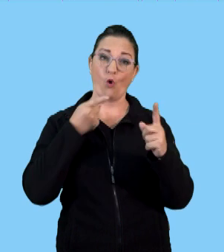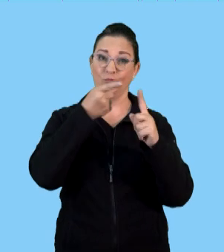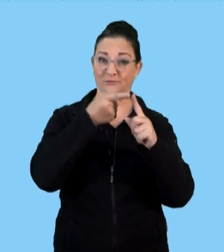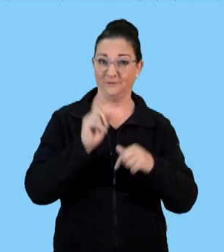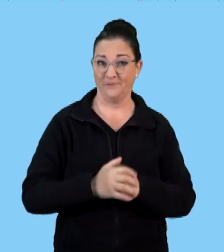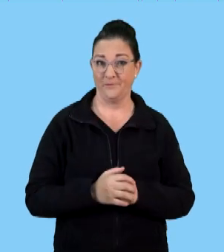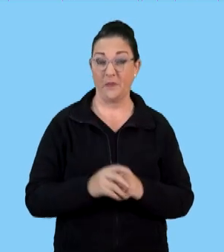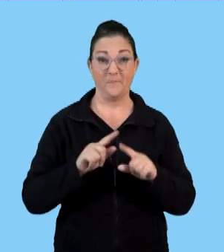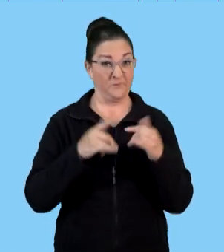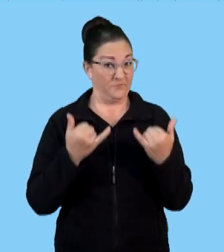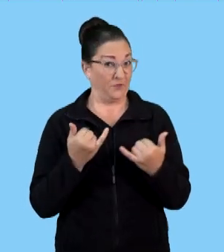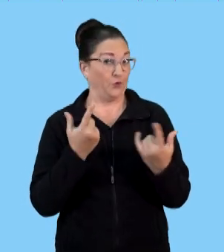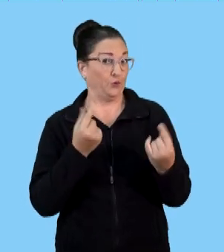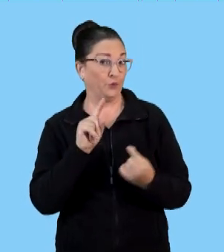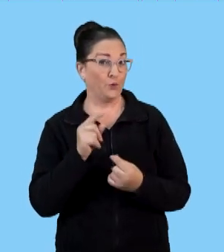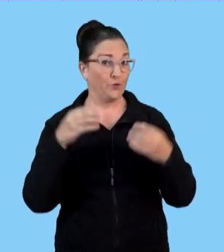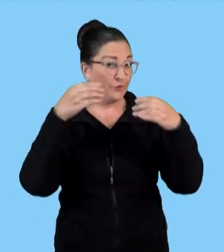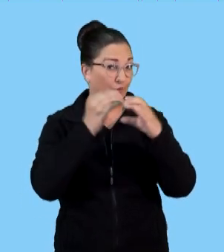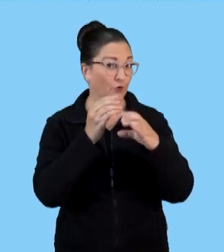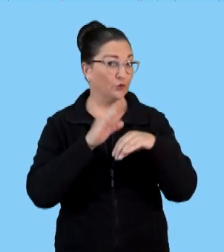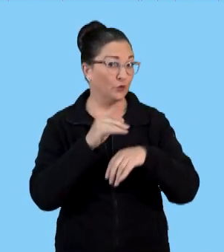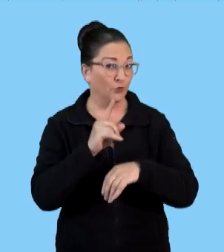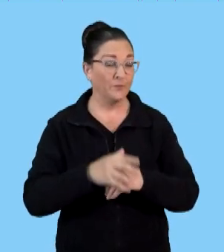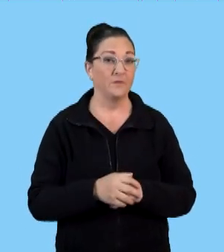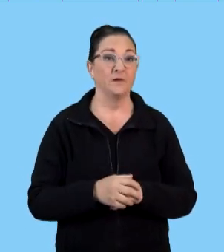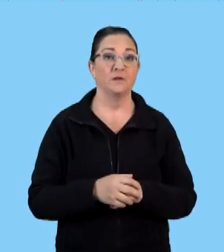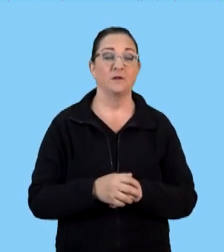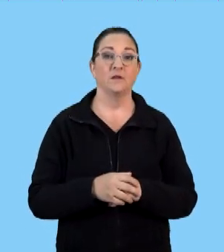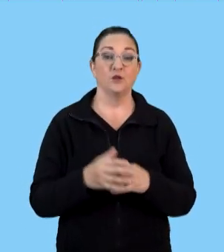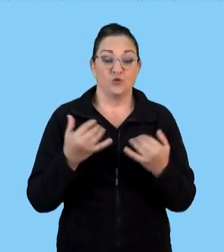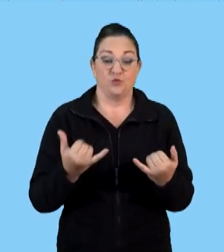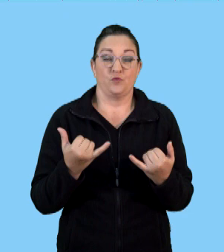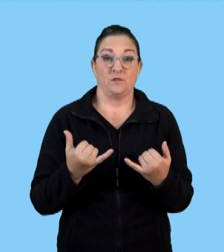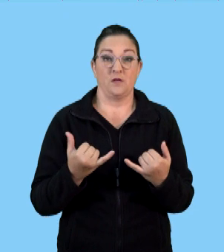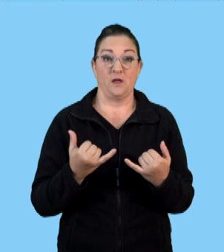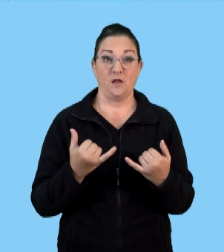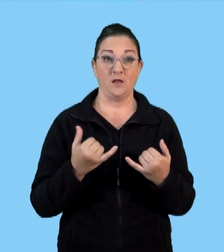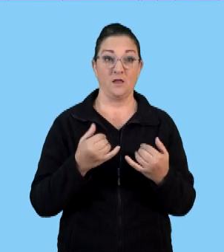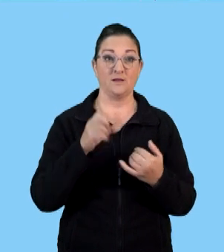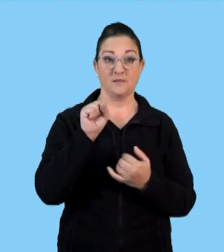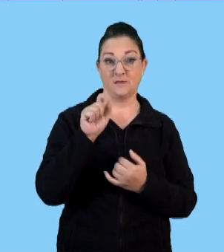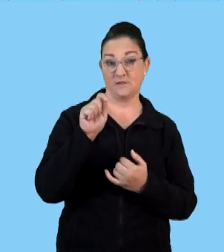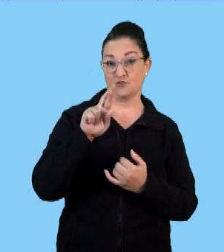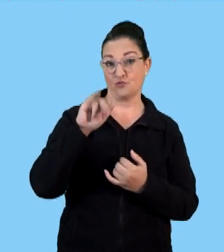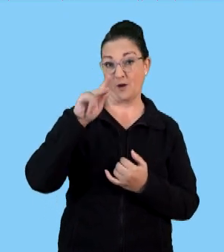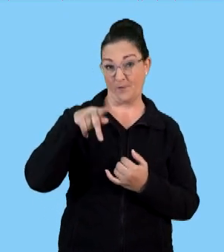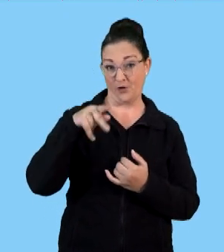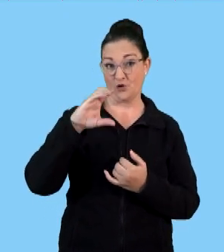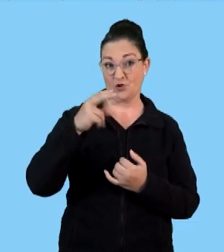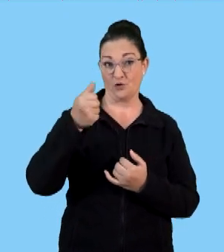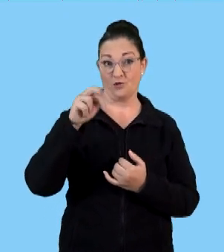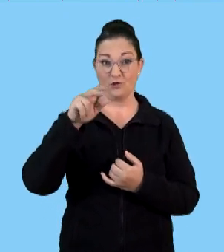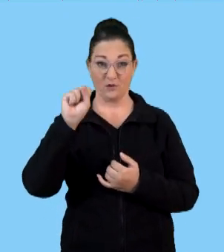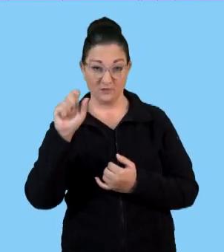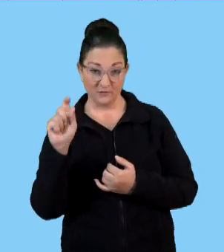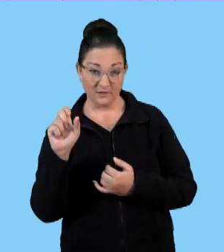let's quickly look at what we will focus on. As I've indicated, today's lesson will be on strip charts as well as